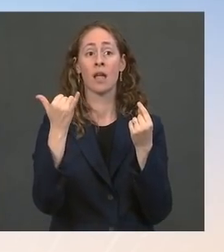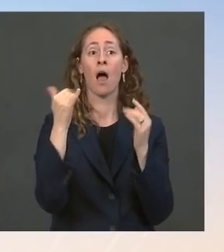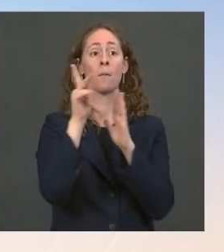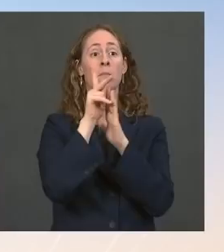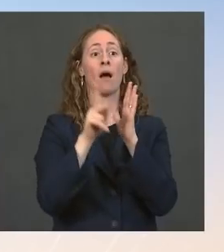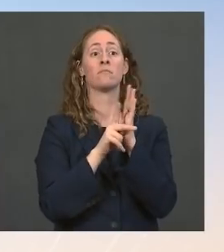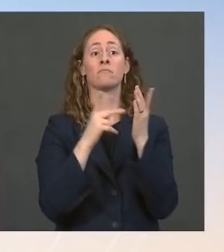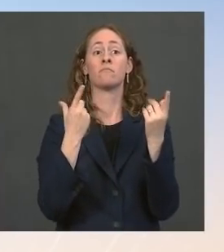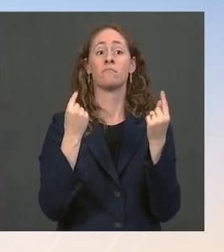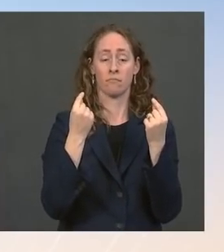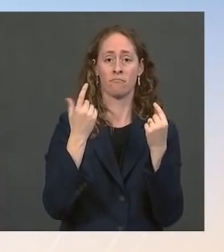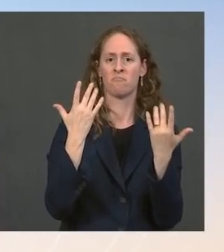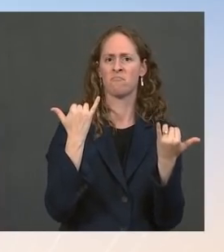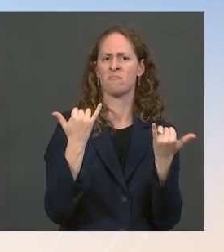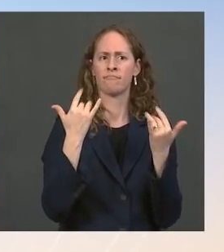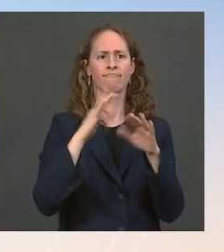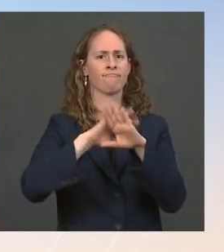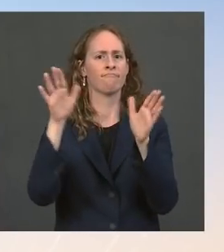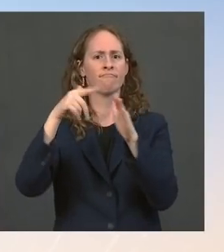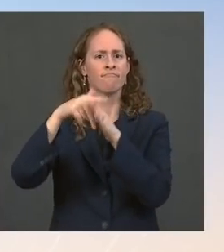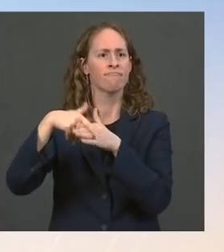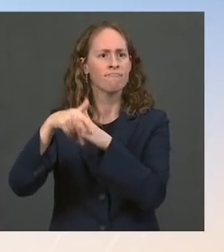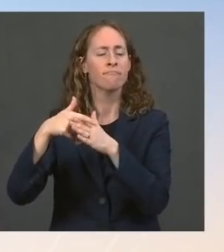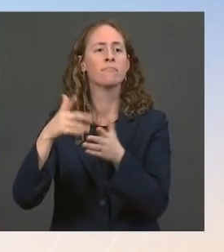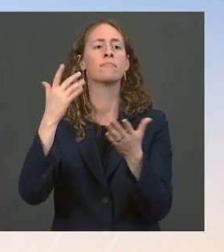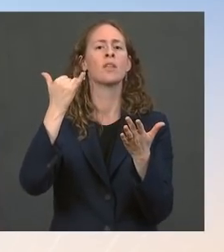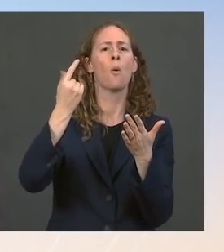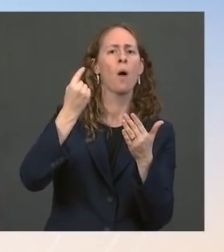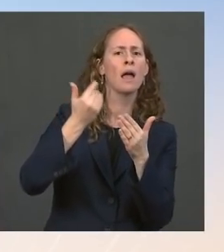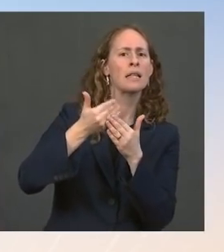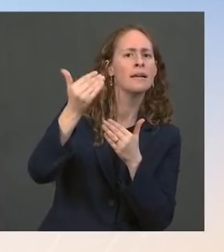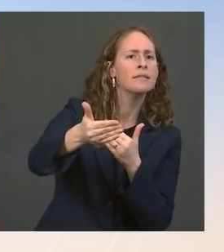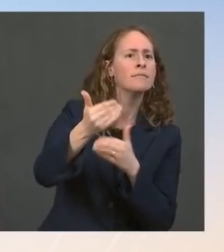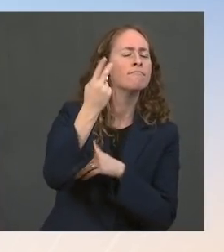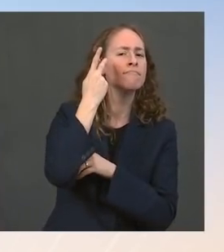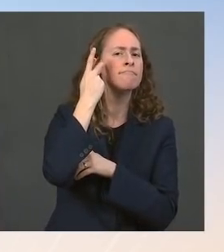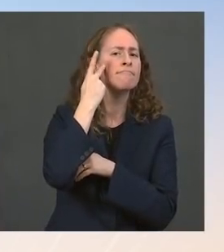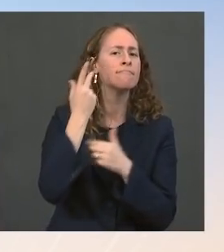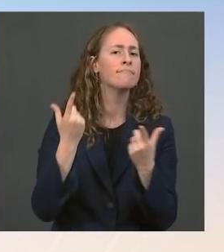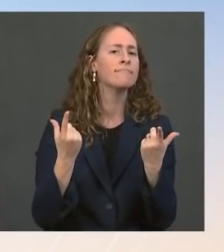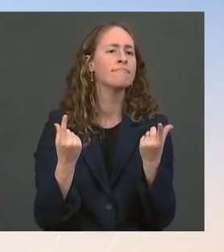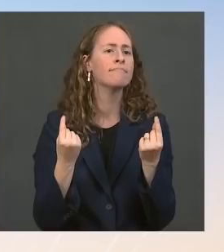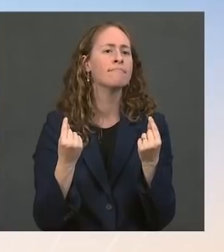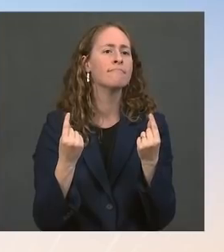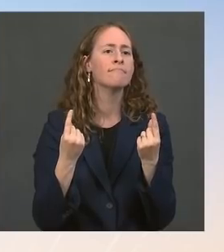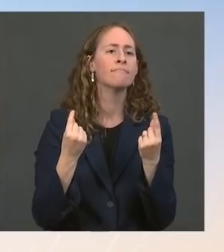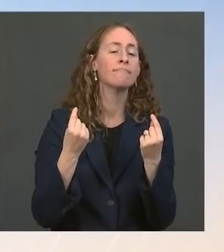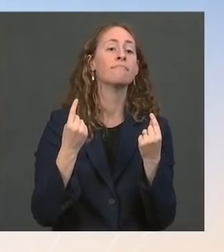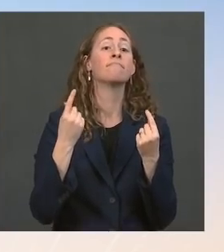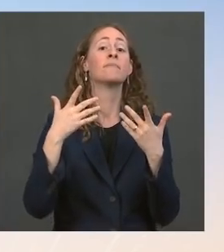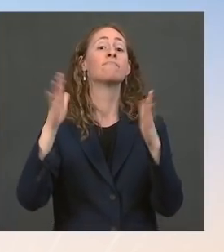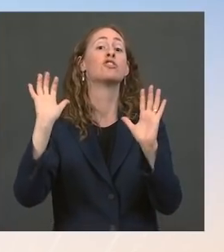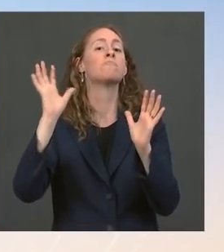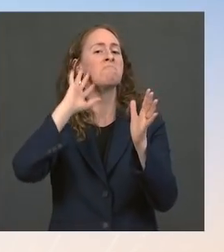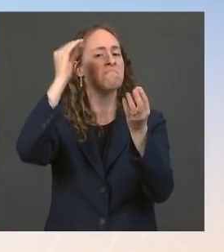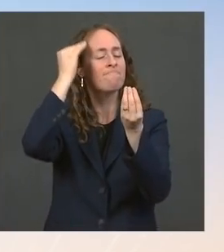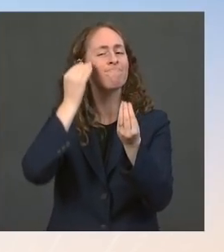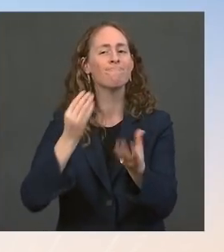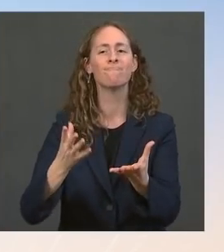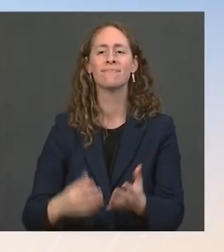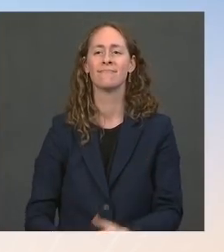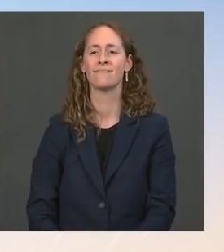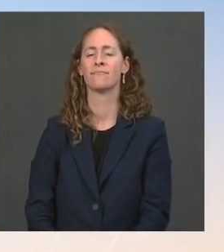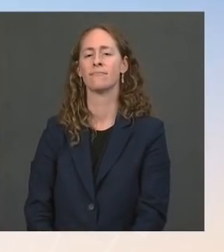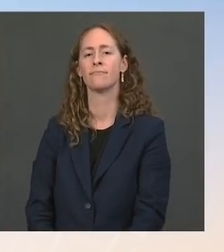will be taken. So I'm not going to get ahead of that process. That's why the process is in place, and I'm sure once it's completed, we'll have more to say. Go ahead. Thank you, Jen.